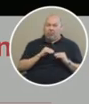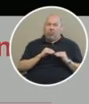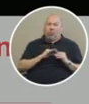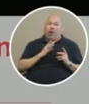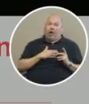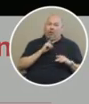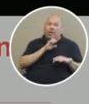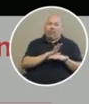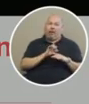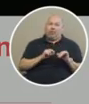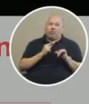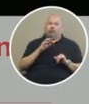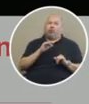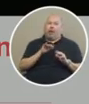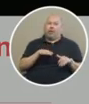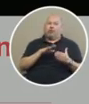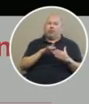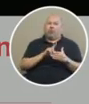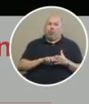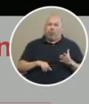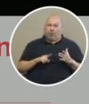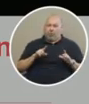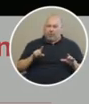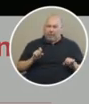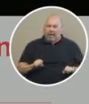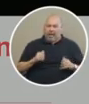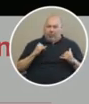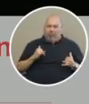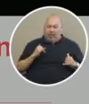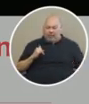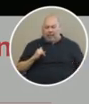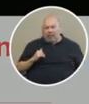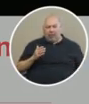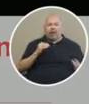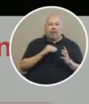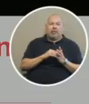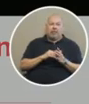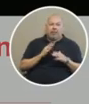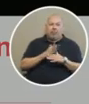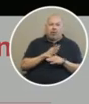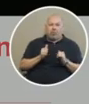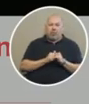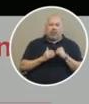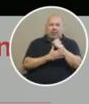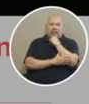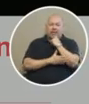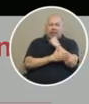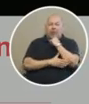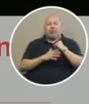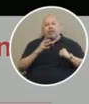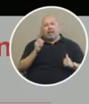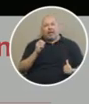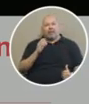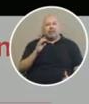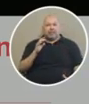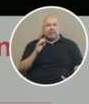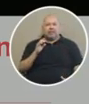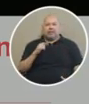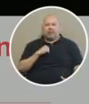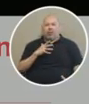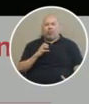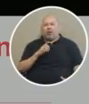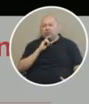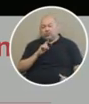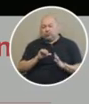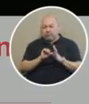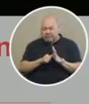our commitment to try to address what we can right now, again, in partnership with the county. I just want